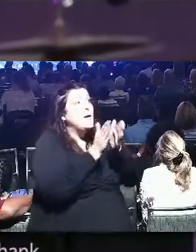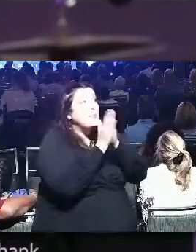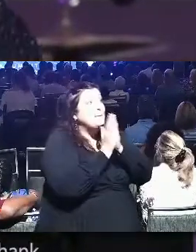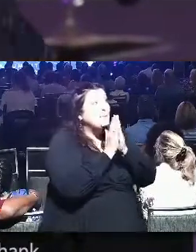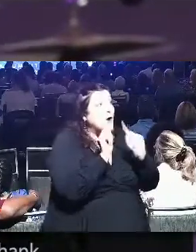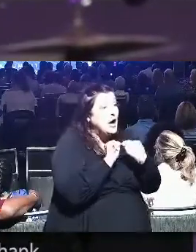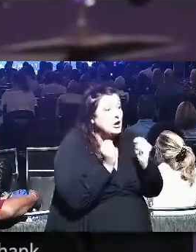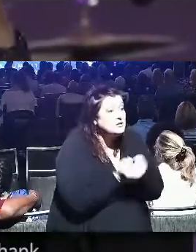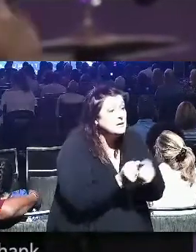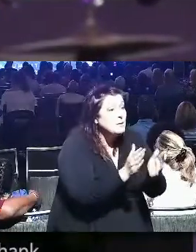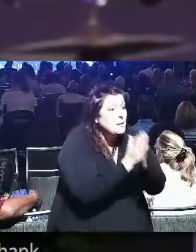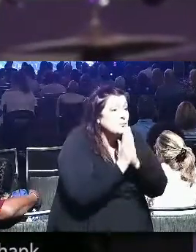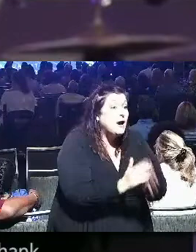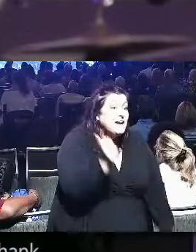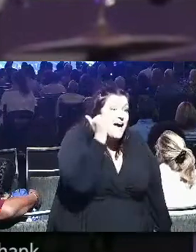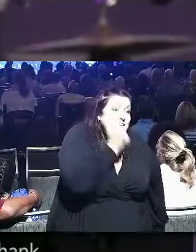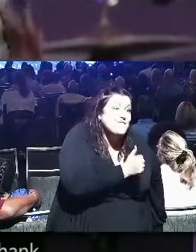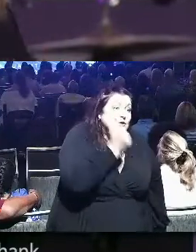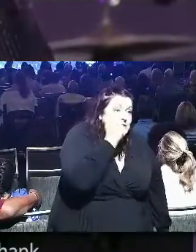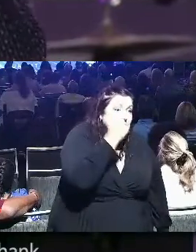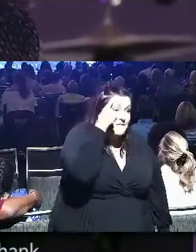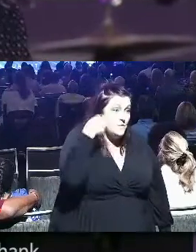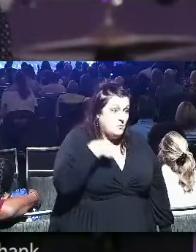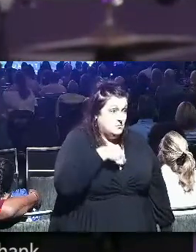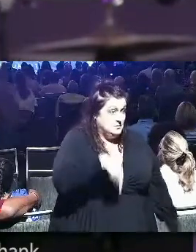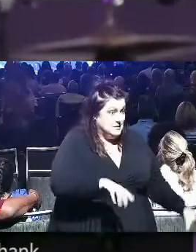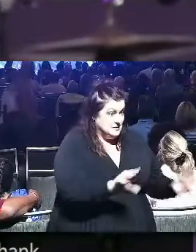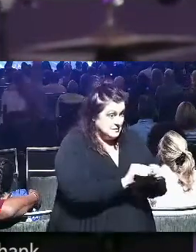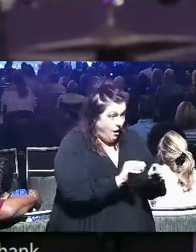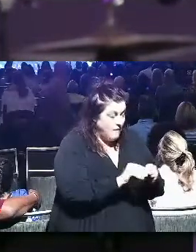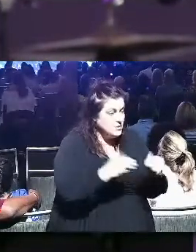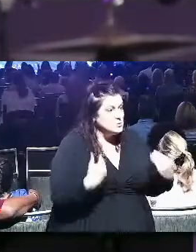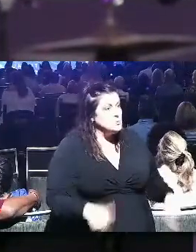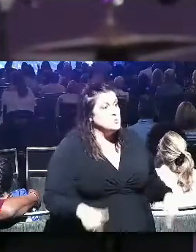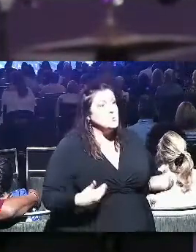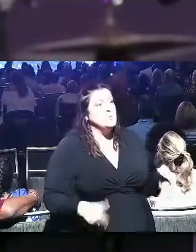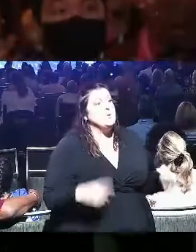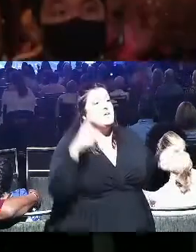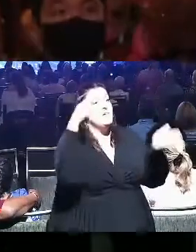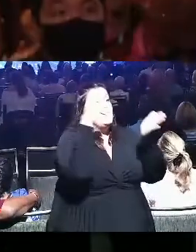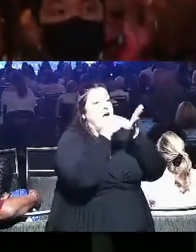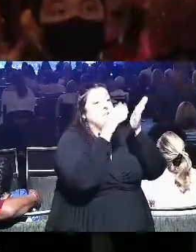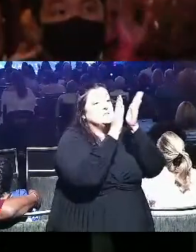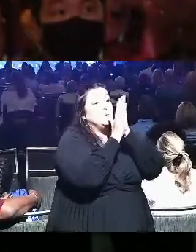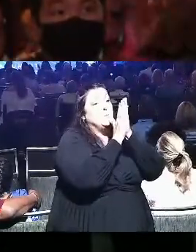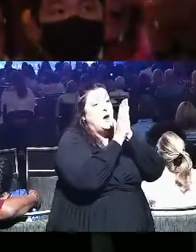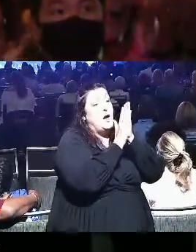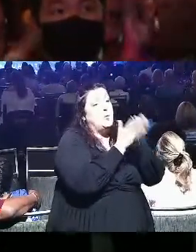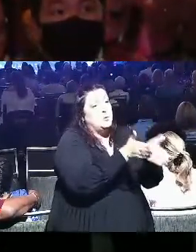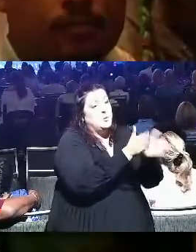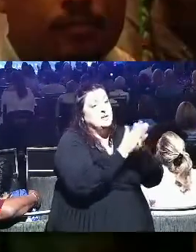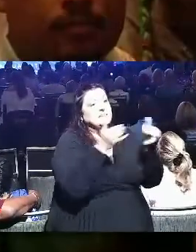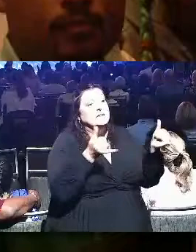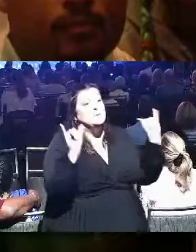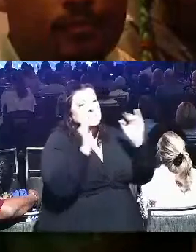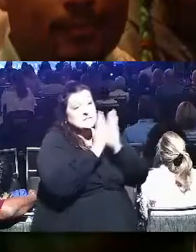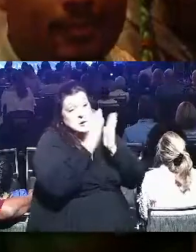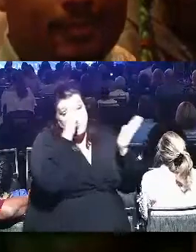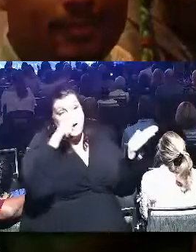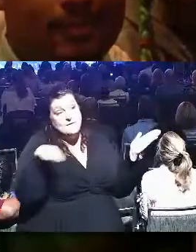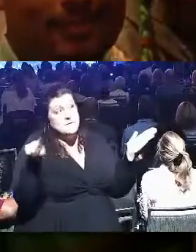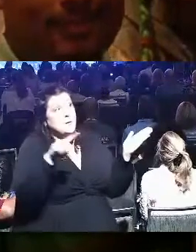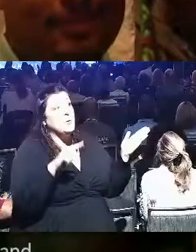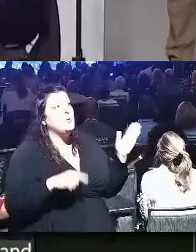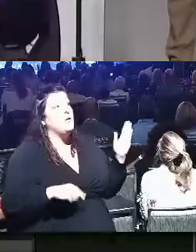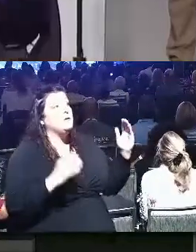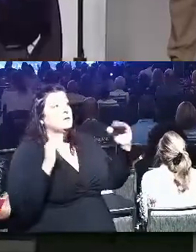praying for us day and night at this conference and took thousands of prayer requests from you, and we'll still pray for you. Paul